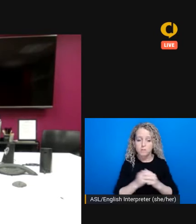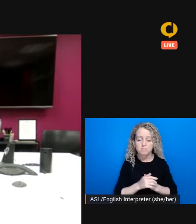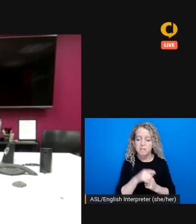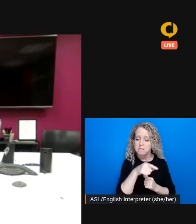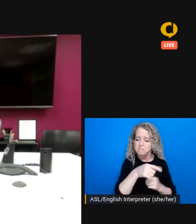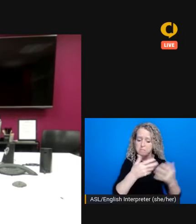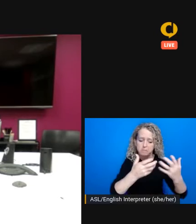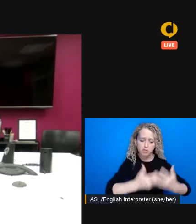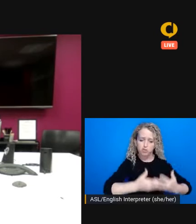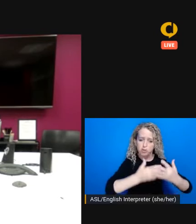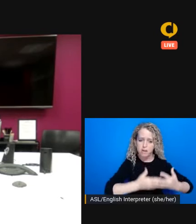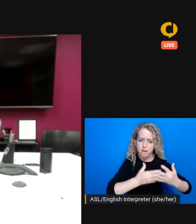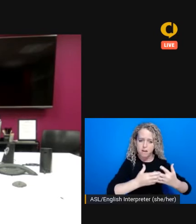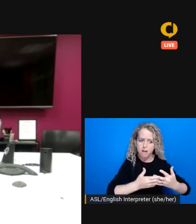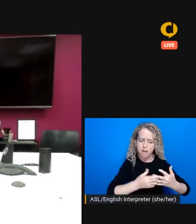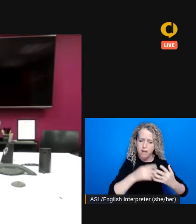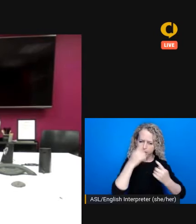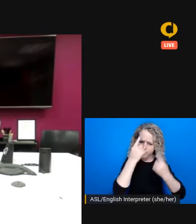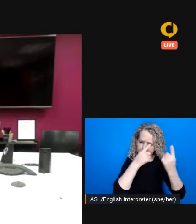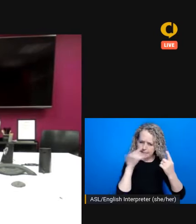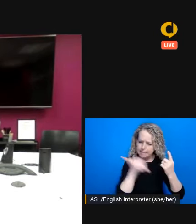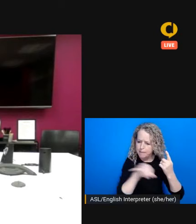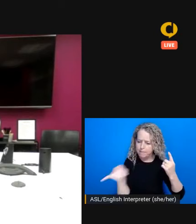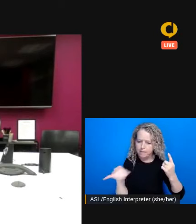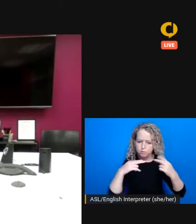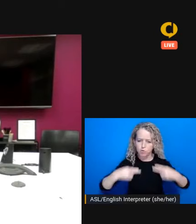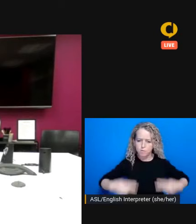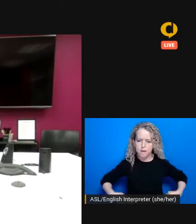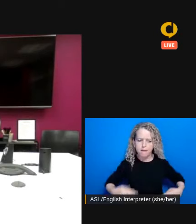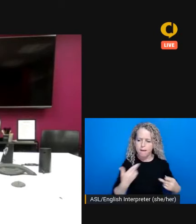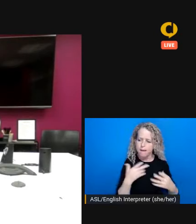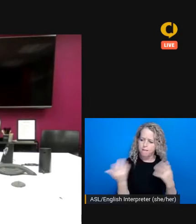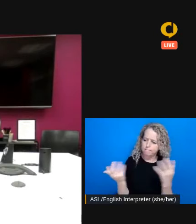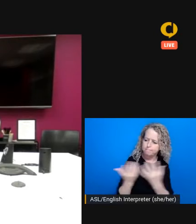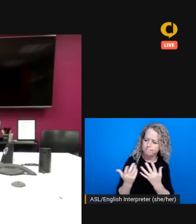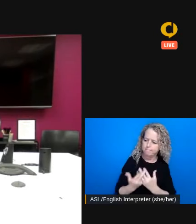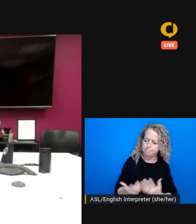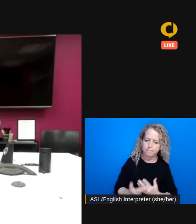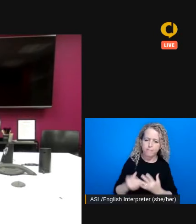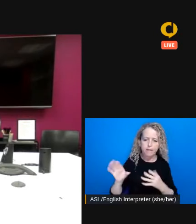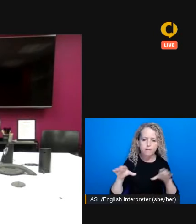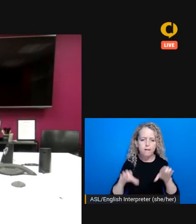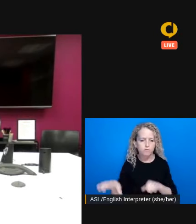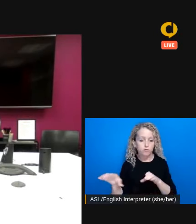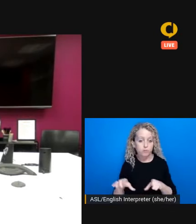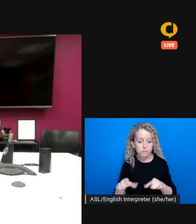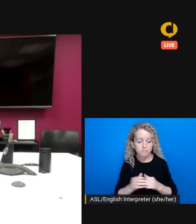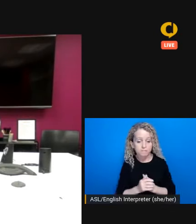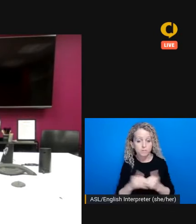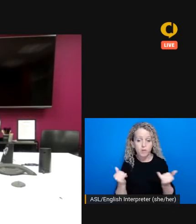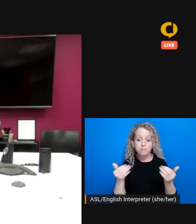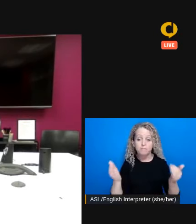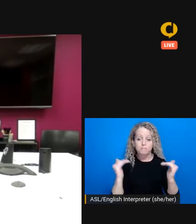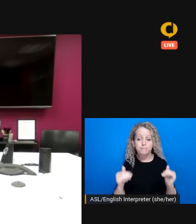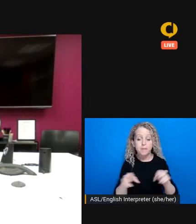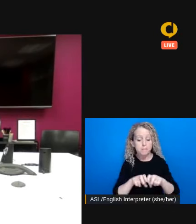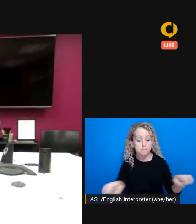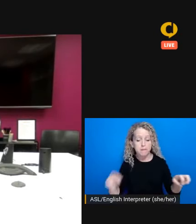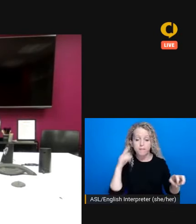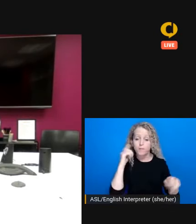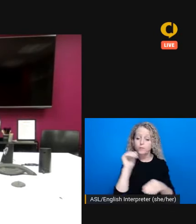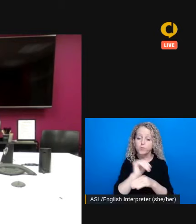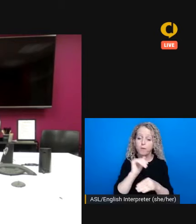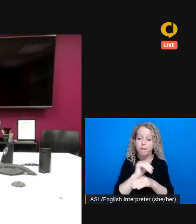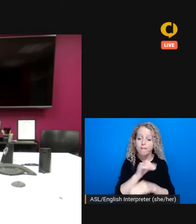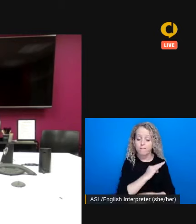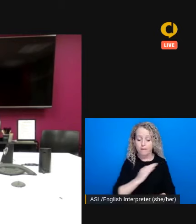programmed to think like humans and mimic their actions. So with that, I'd like to introduce your panelists for this evening from the